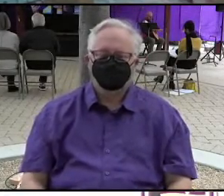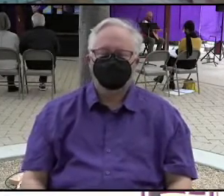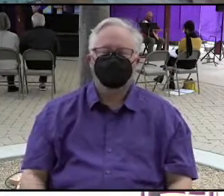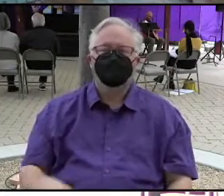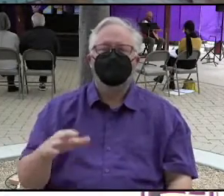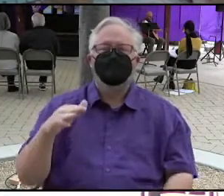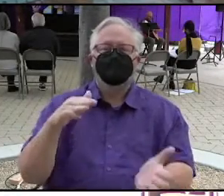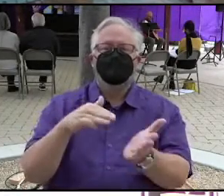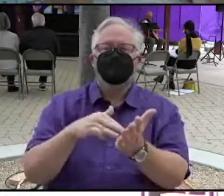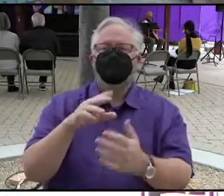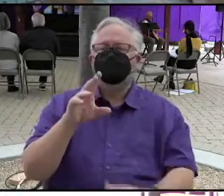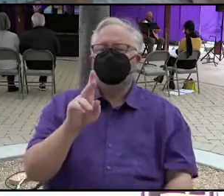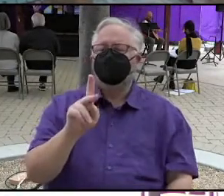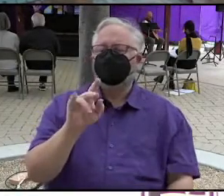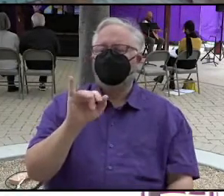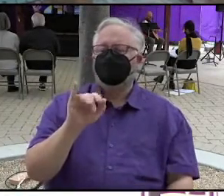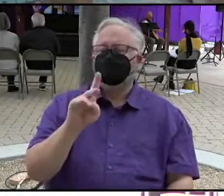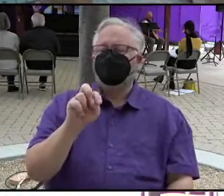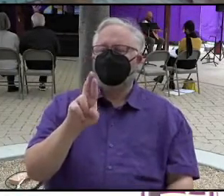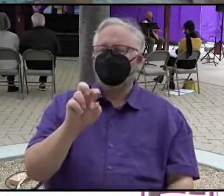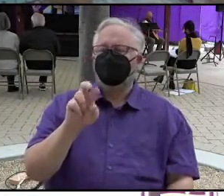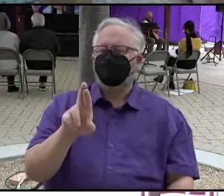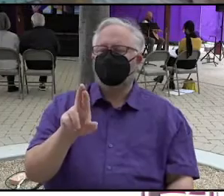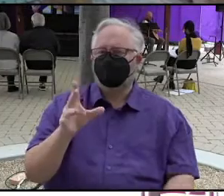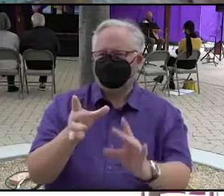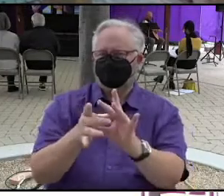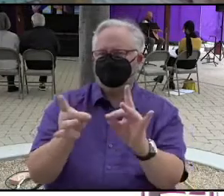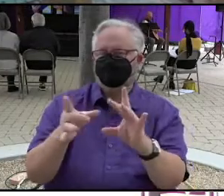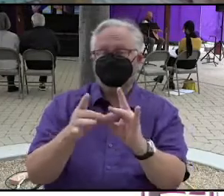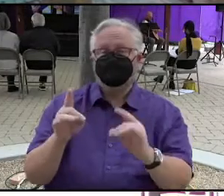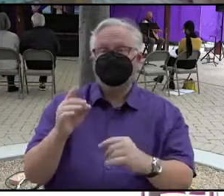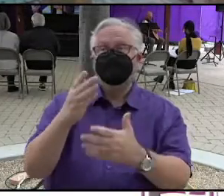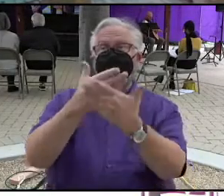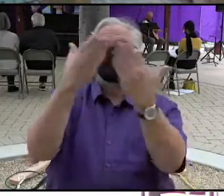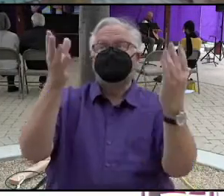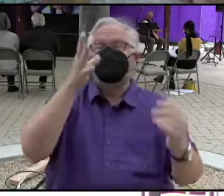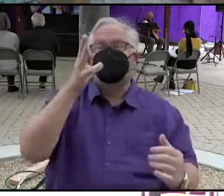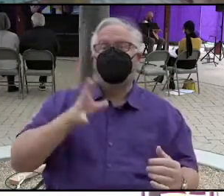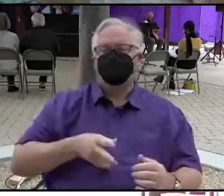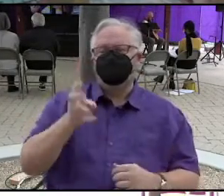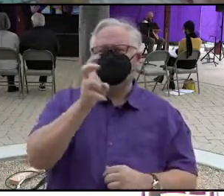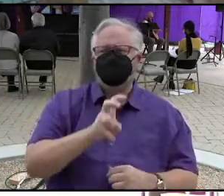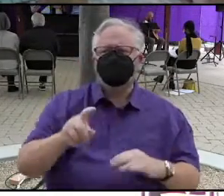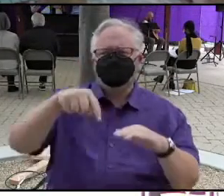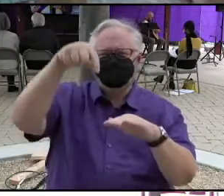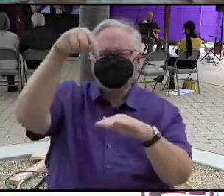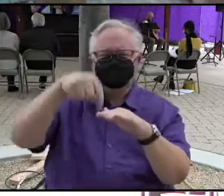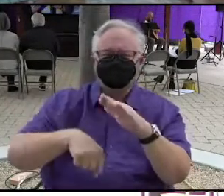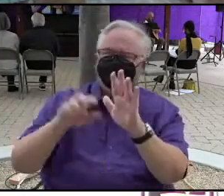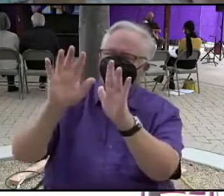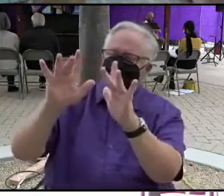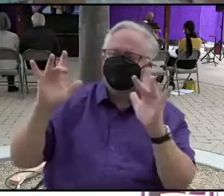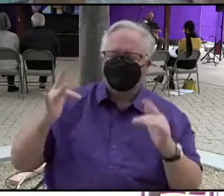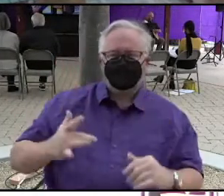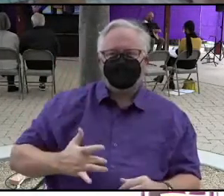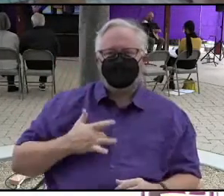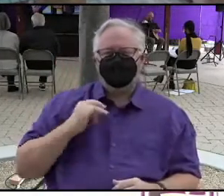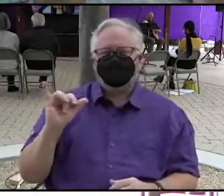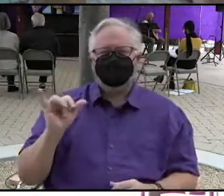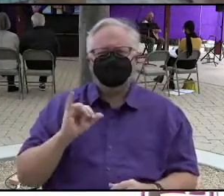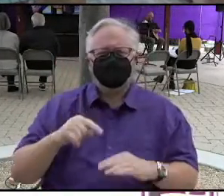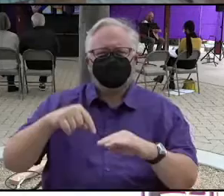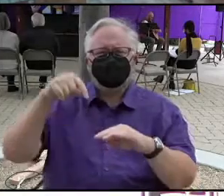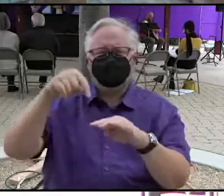Dr. Kimmerer notes, "The story of Sky Woman's journey is so rich and glittering, it feels to me like a